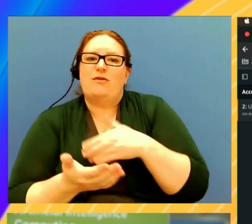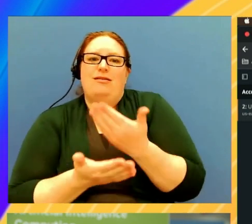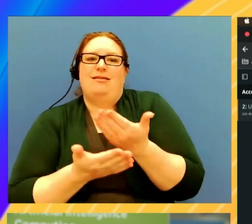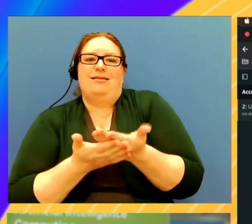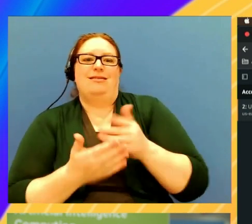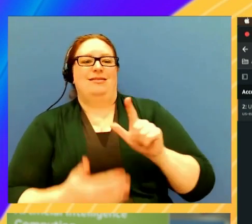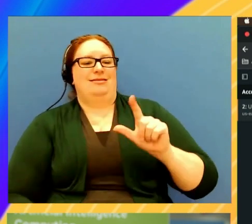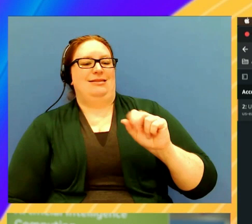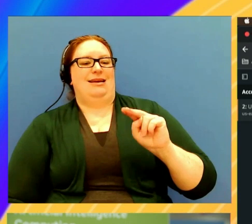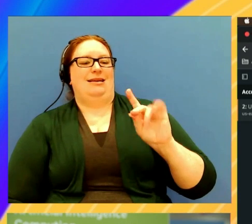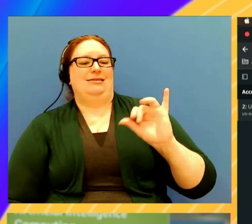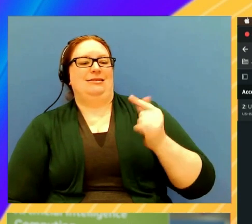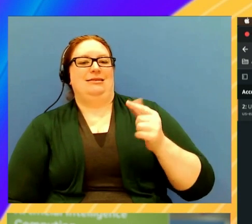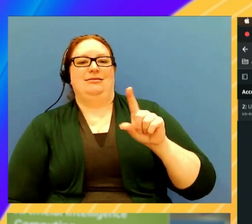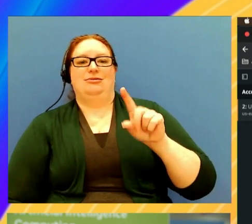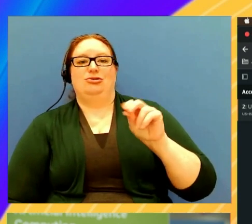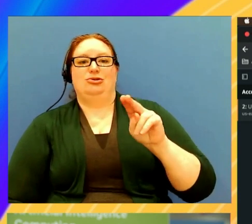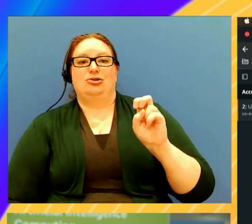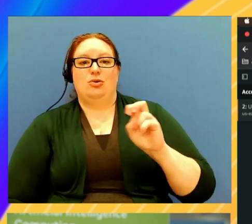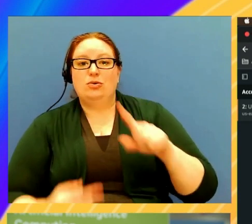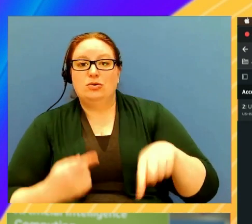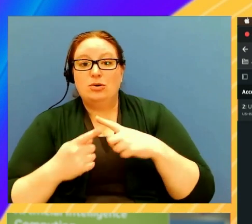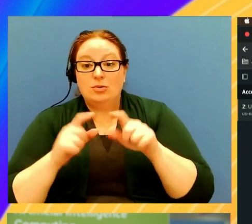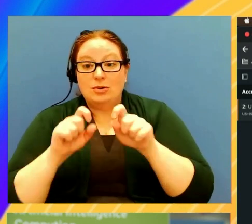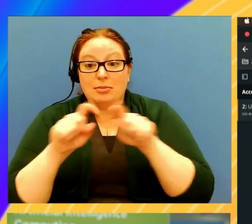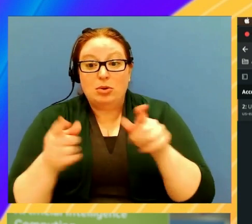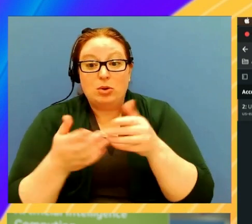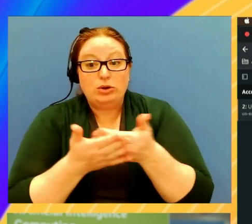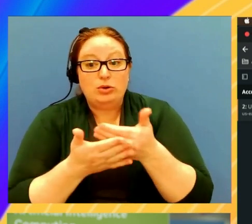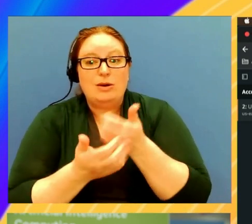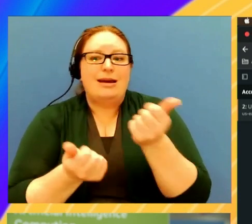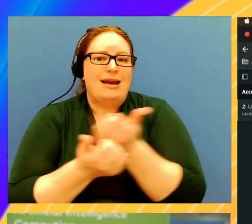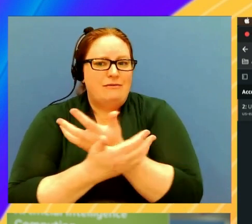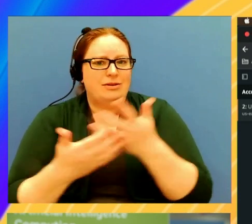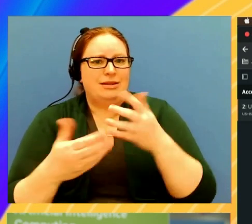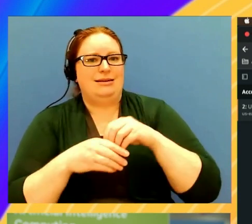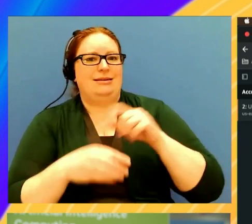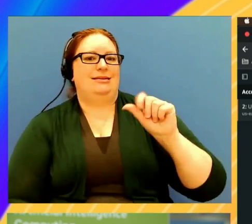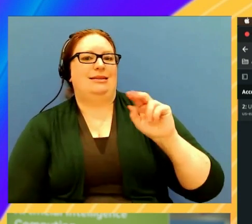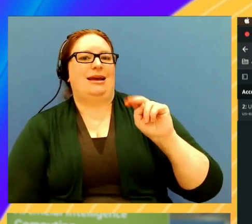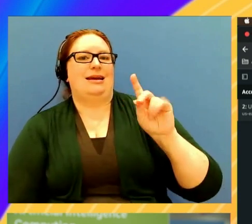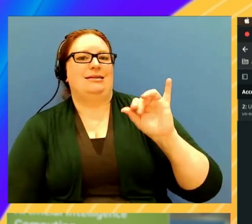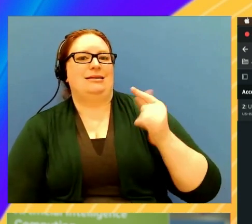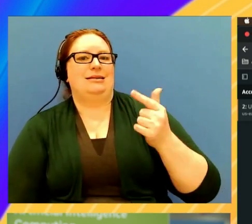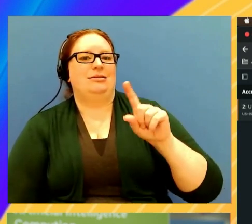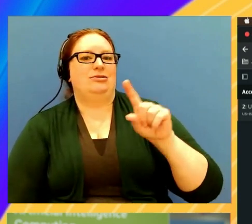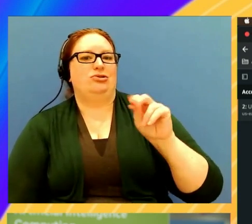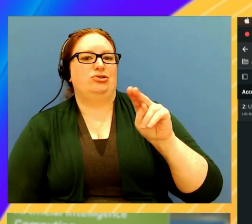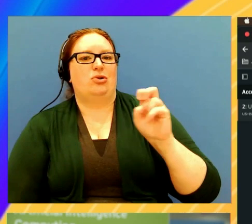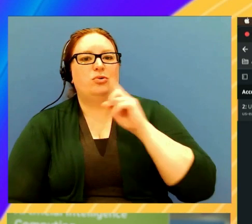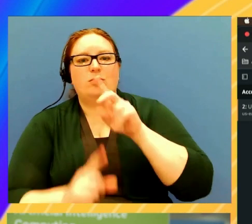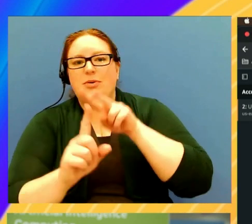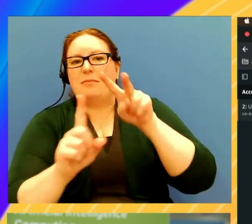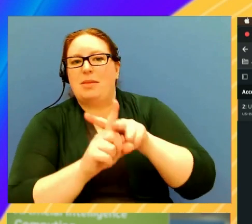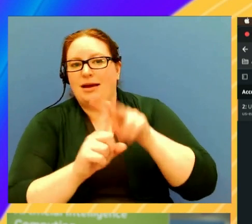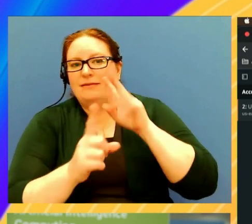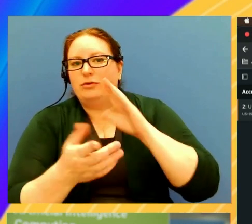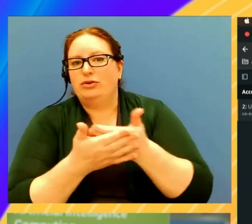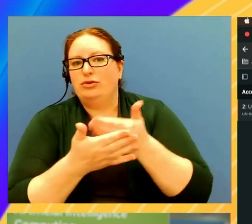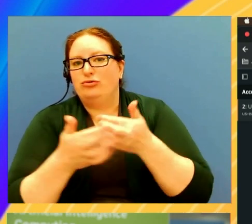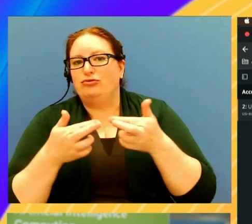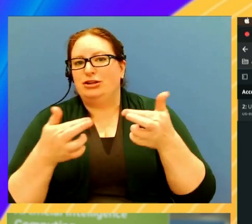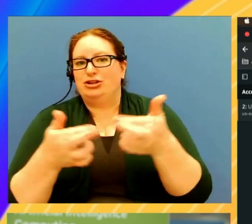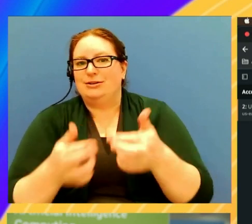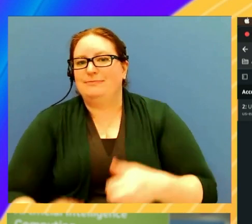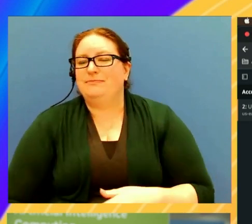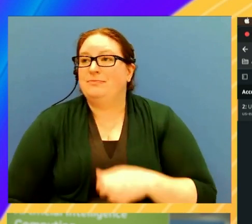I deploy that new region, everything in my landing zone will be applied to that new region. Awesome. This